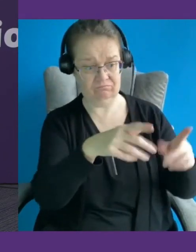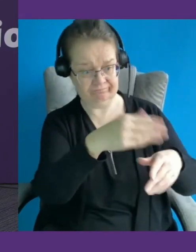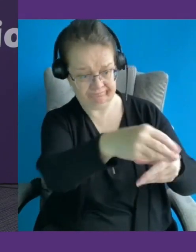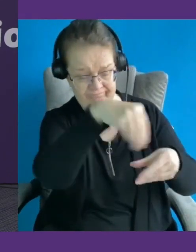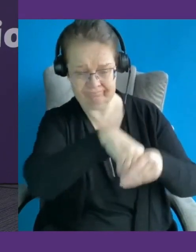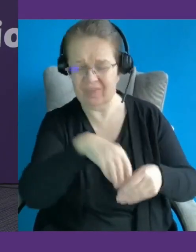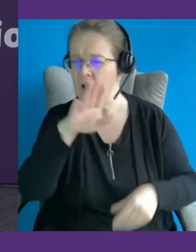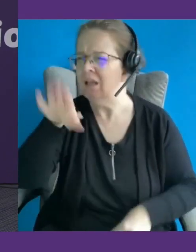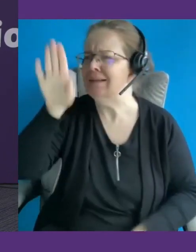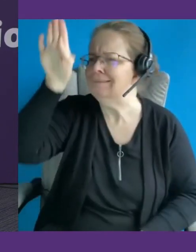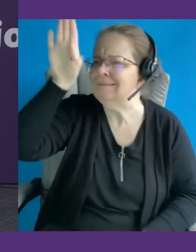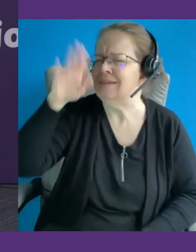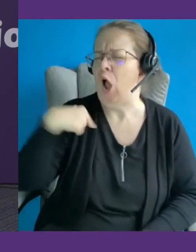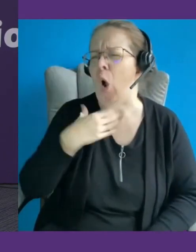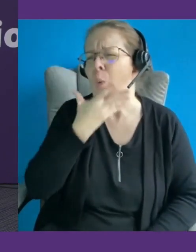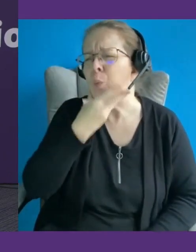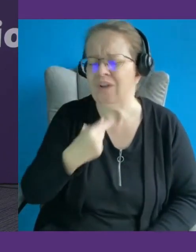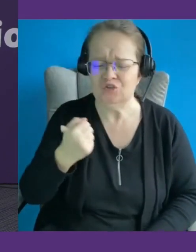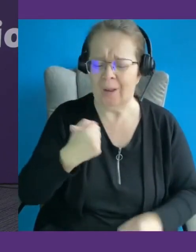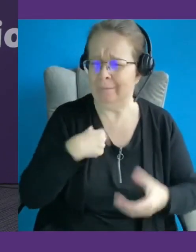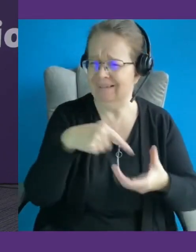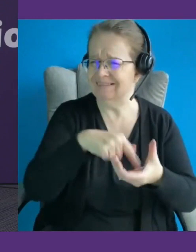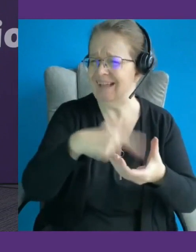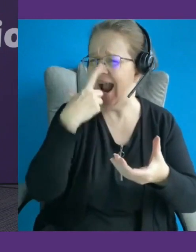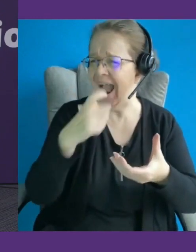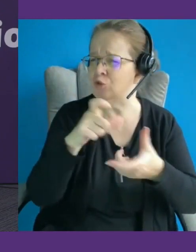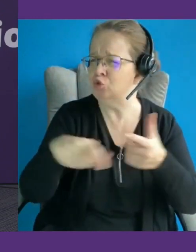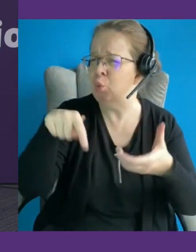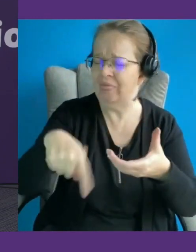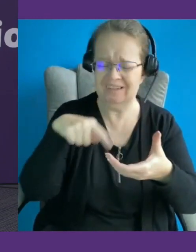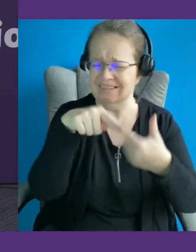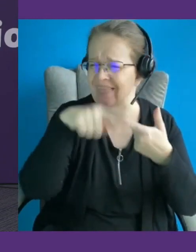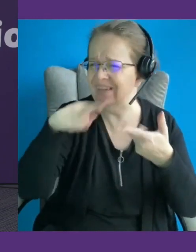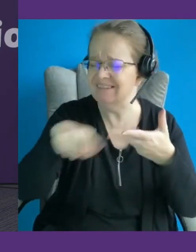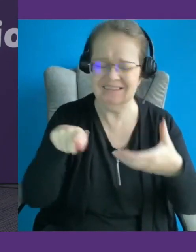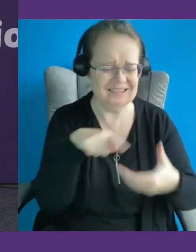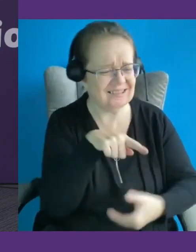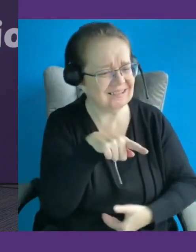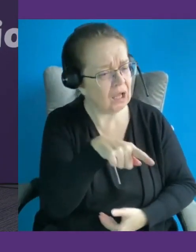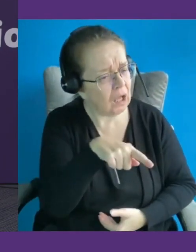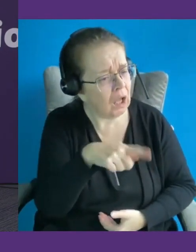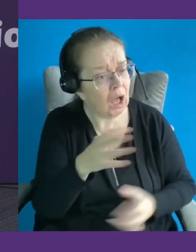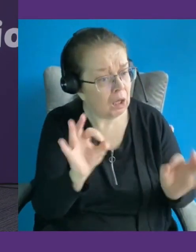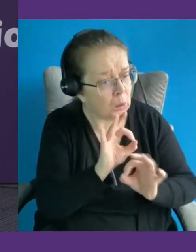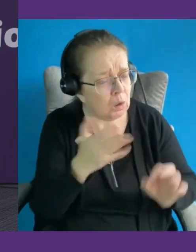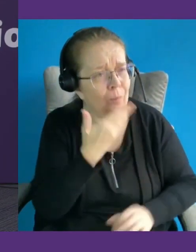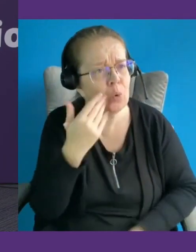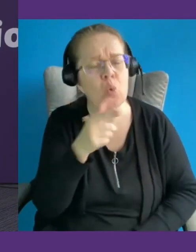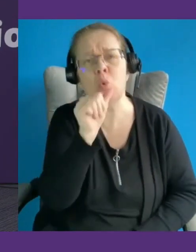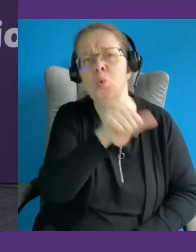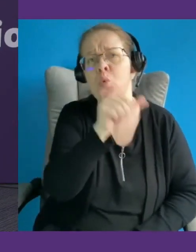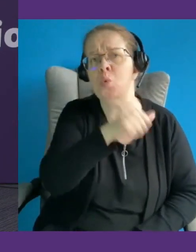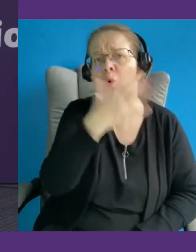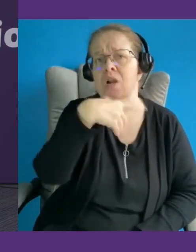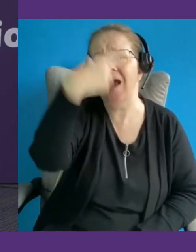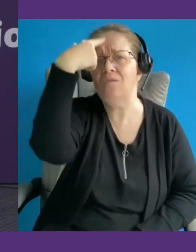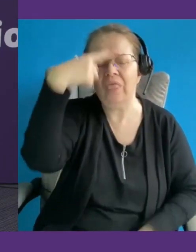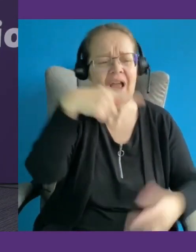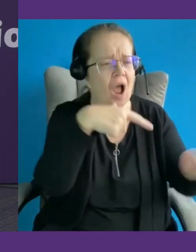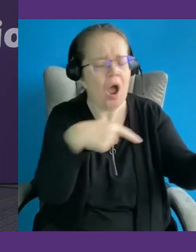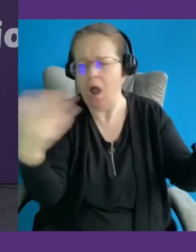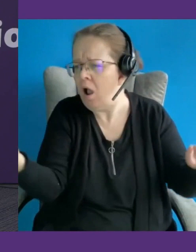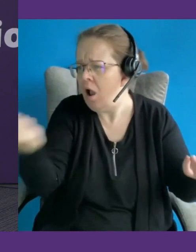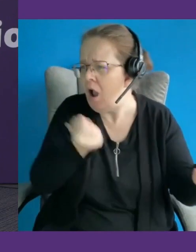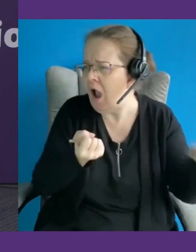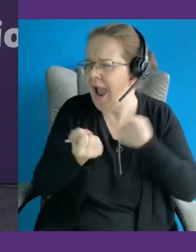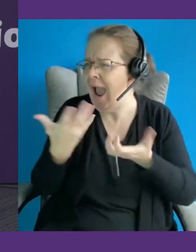really wish my device would do this. And then having cross-functional teams who bond together to figure out how to